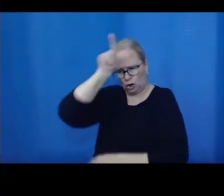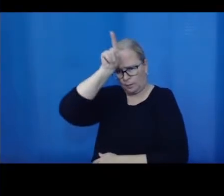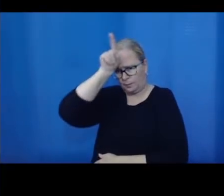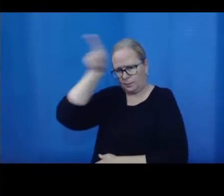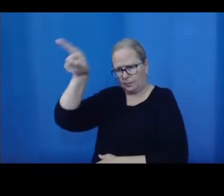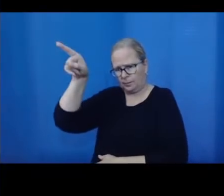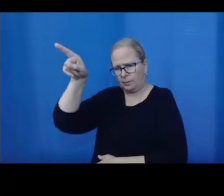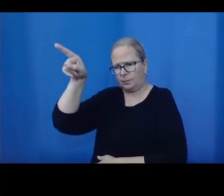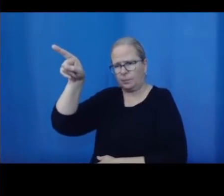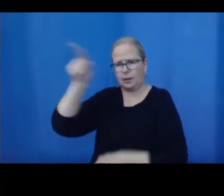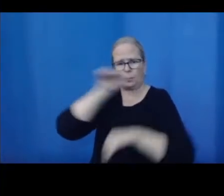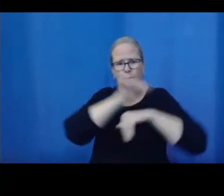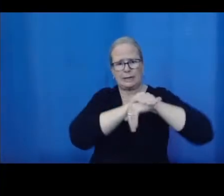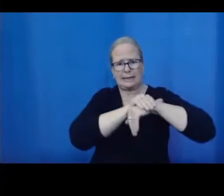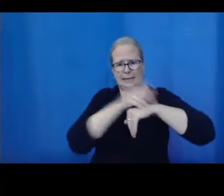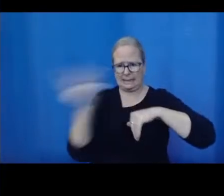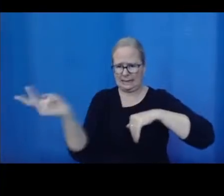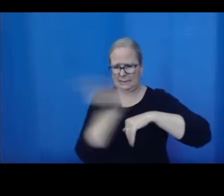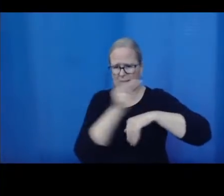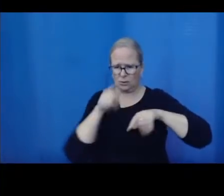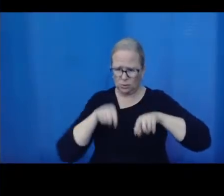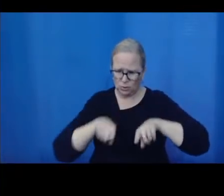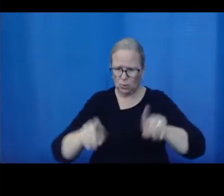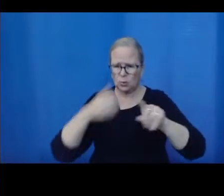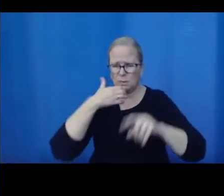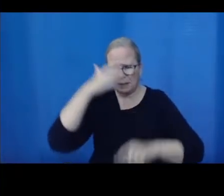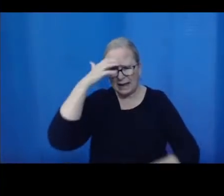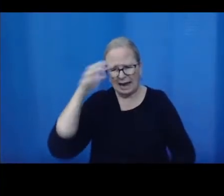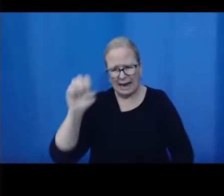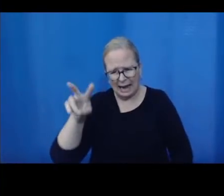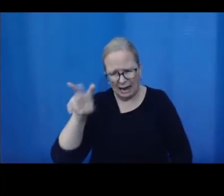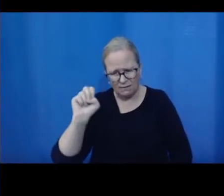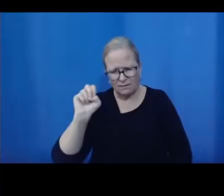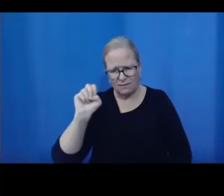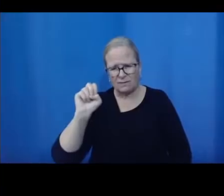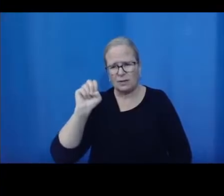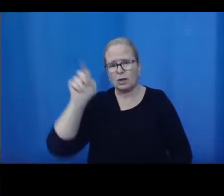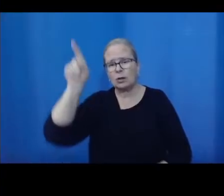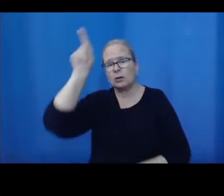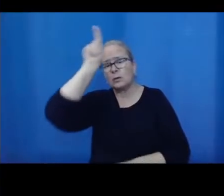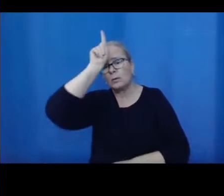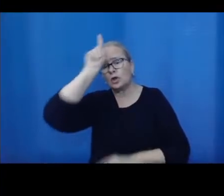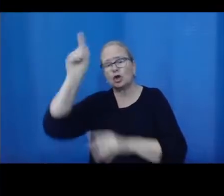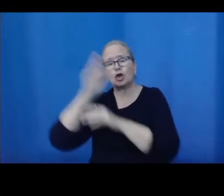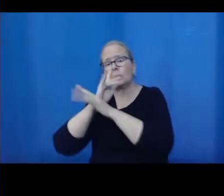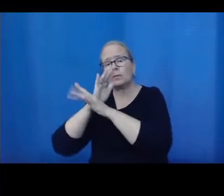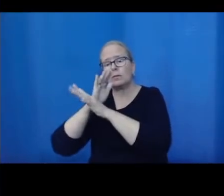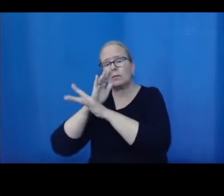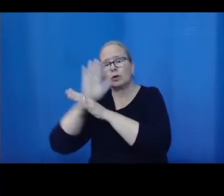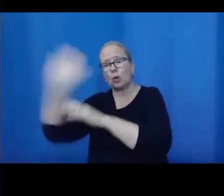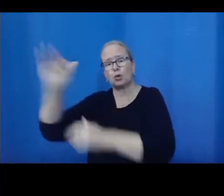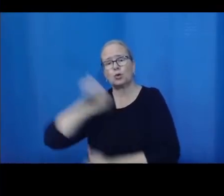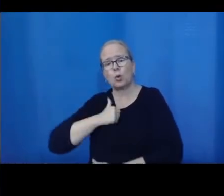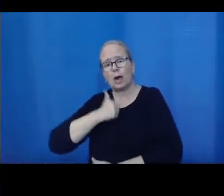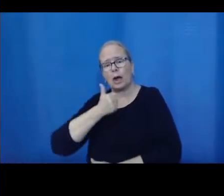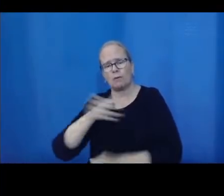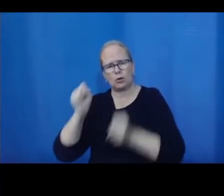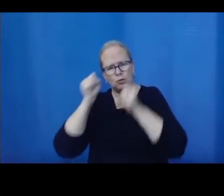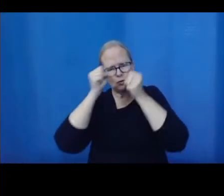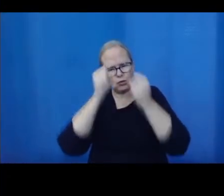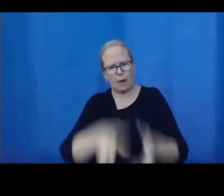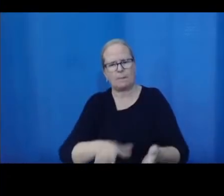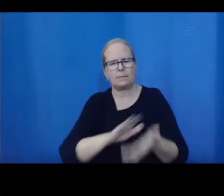and they realized it's Christmas Eve, and they started singing Silent Night in German. And the British heard them singing and